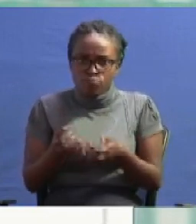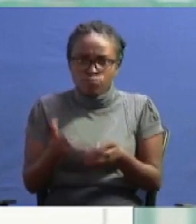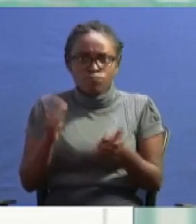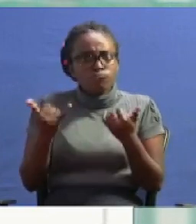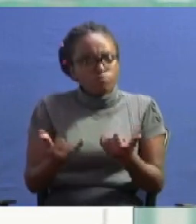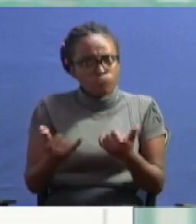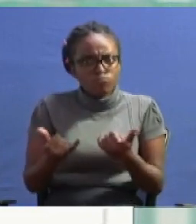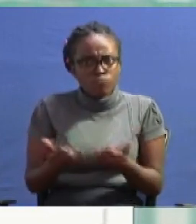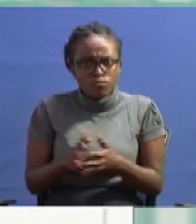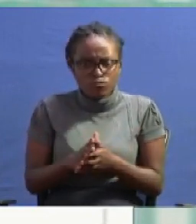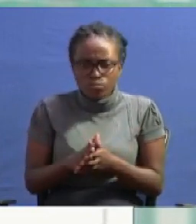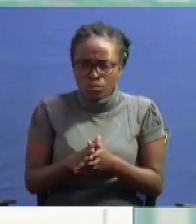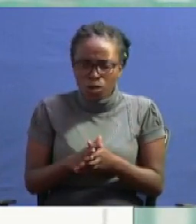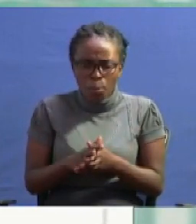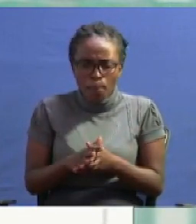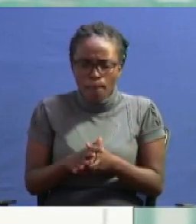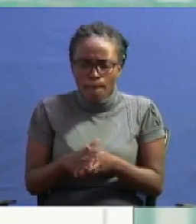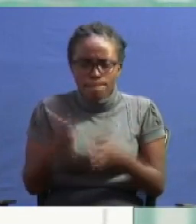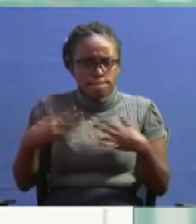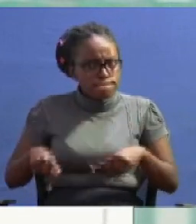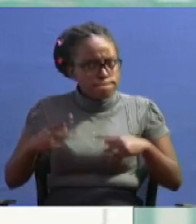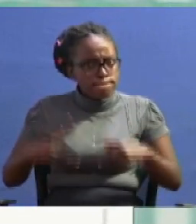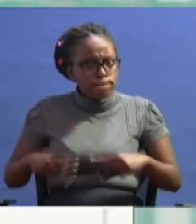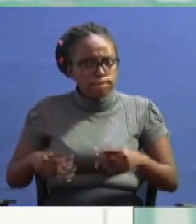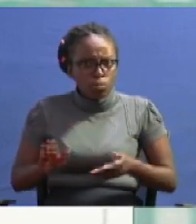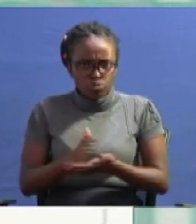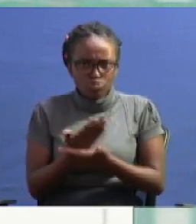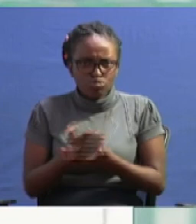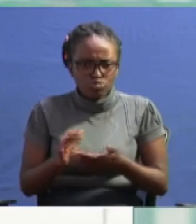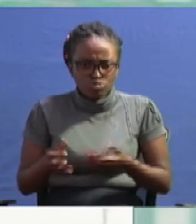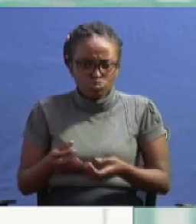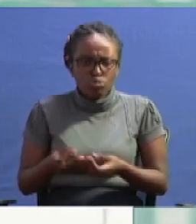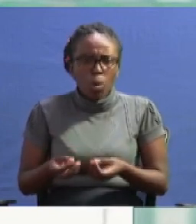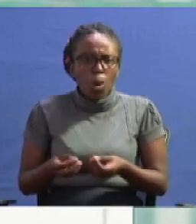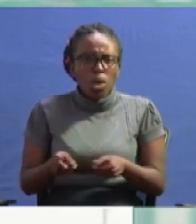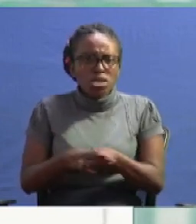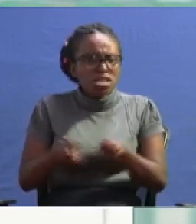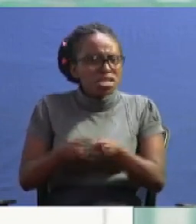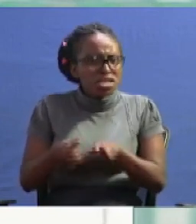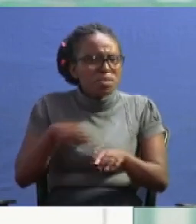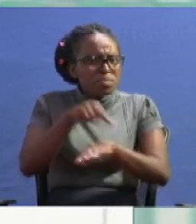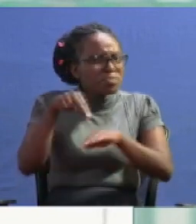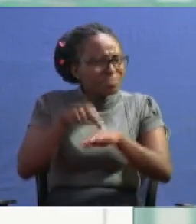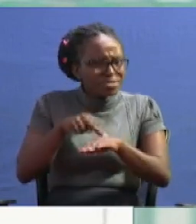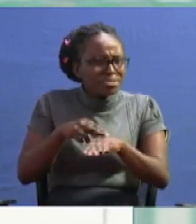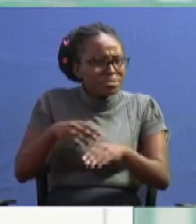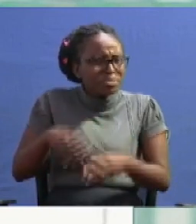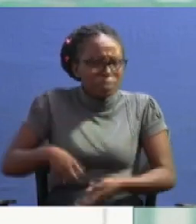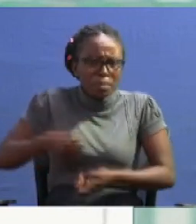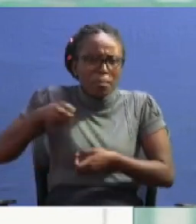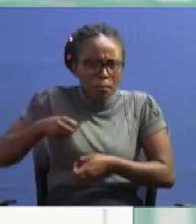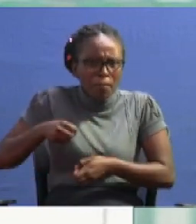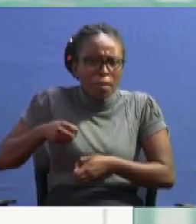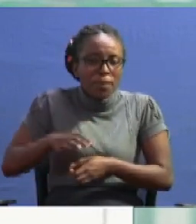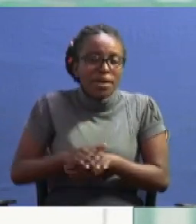people? Let us have equal share of this national basket. At the same time, we can from now this